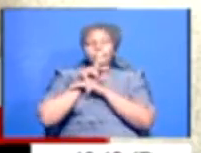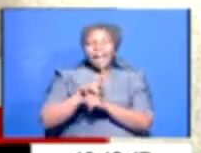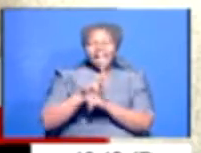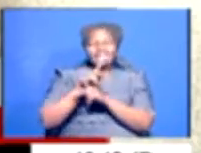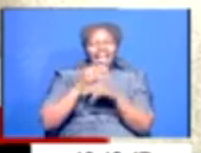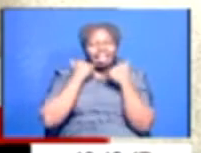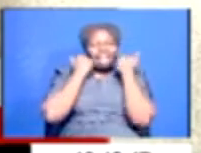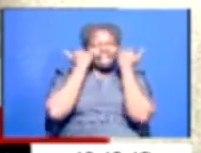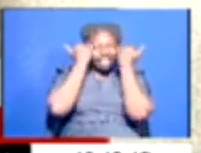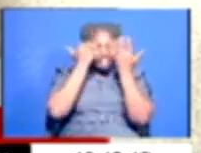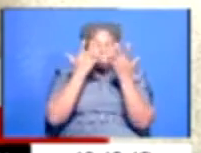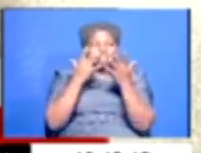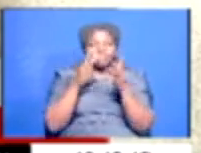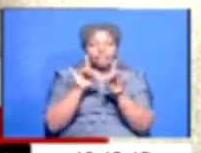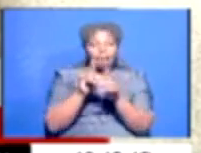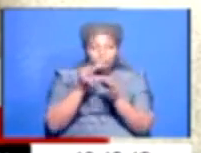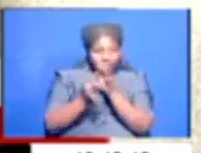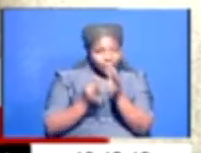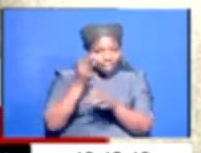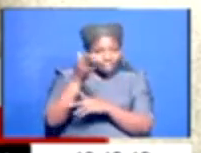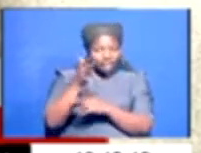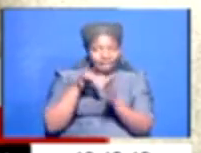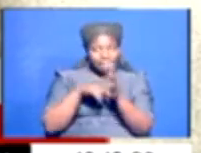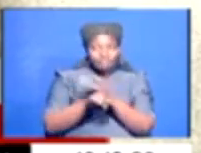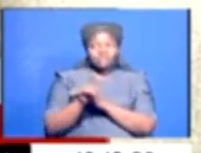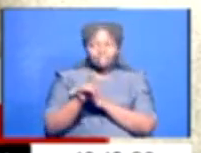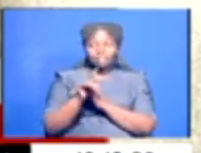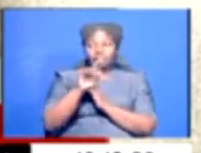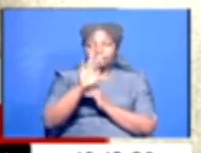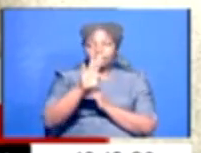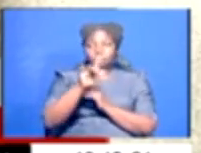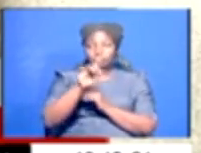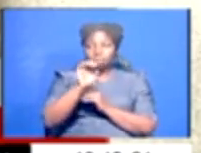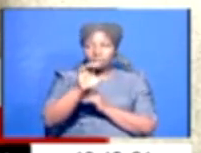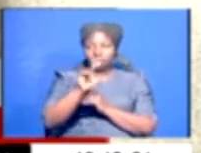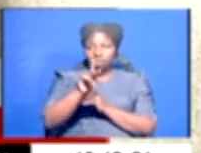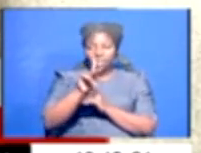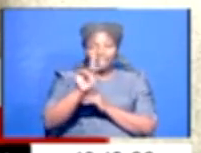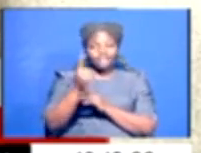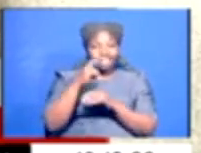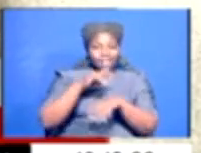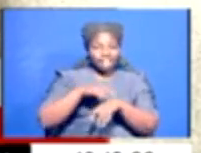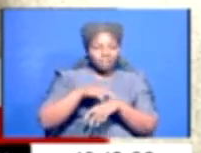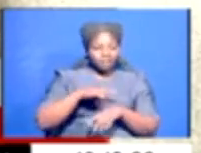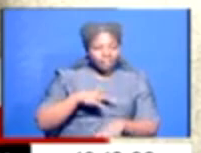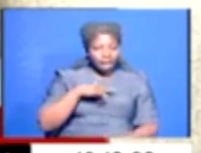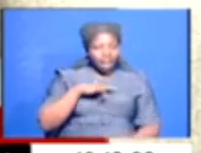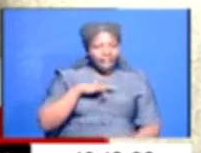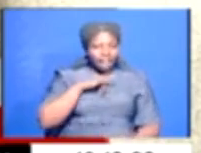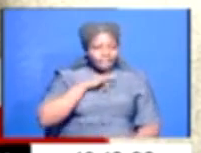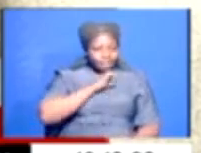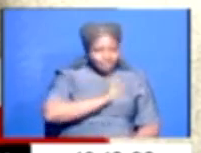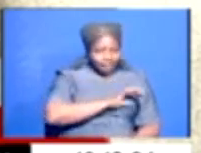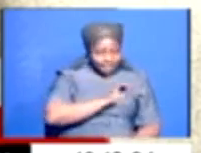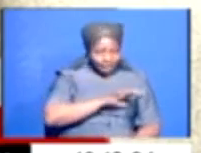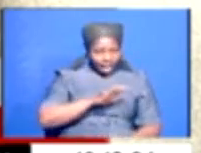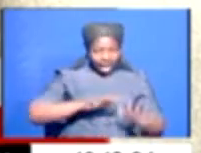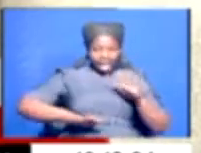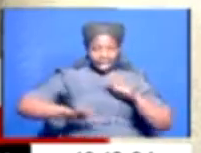block, kitu ya kwanza, unakuwa una tense, unakuwa na tension.